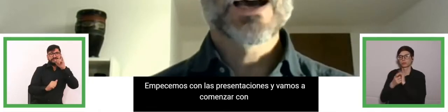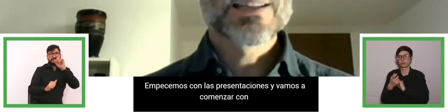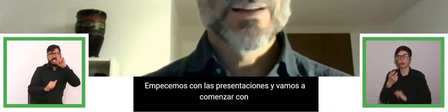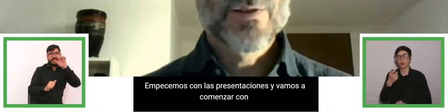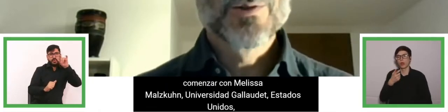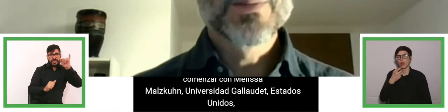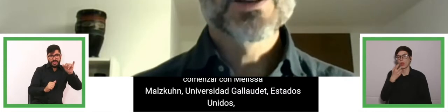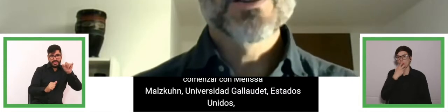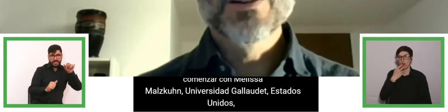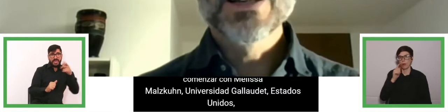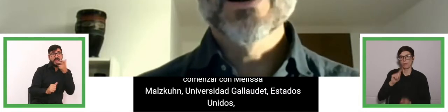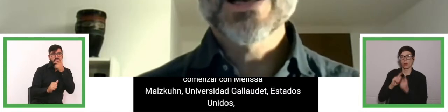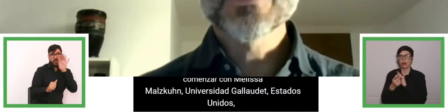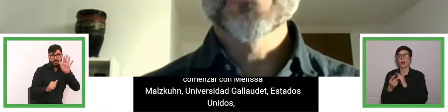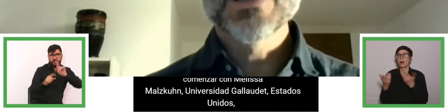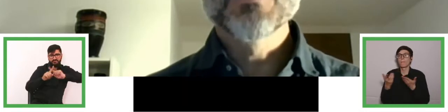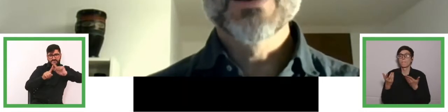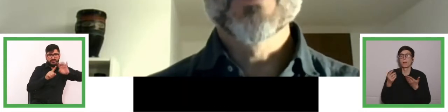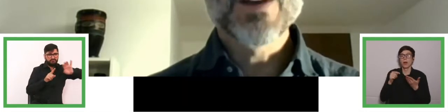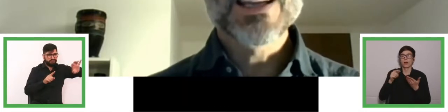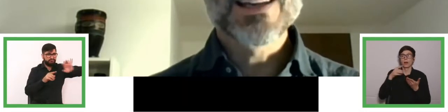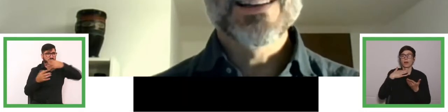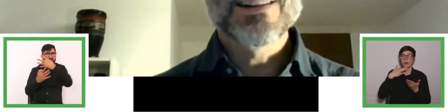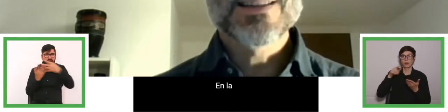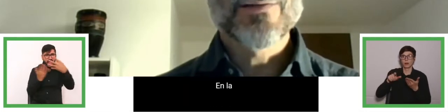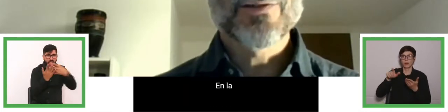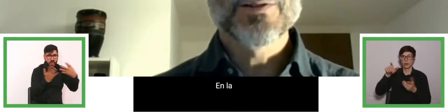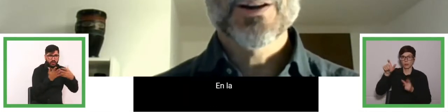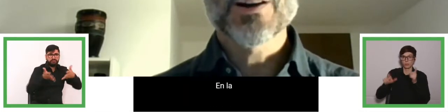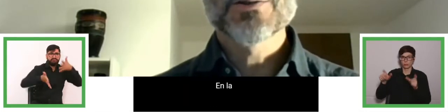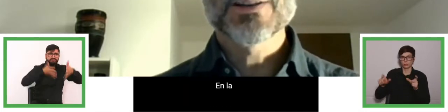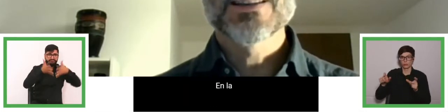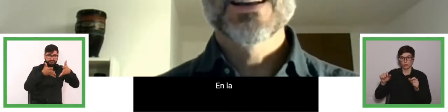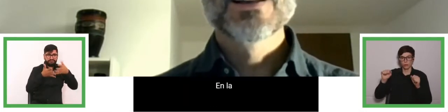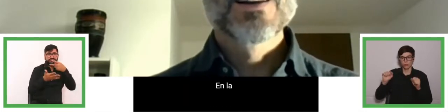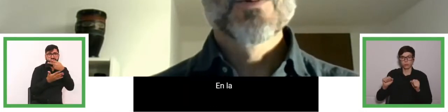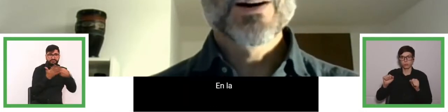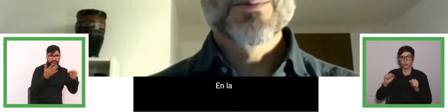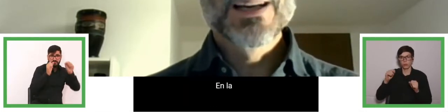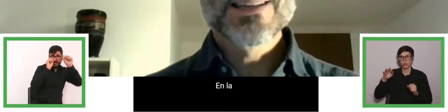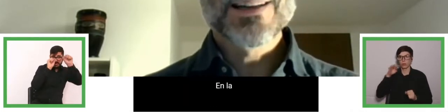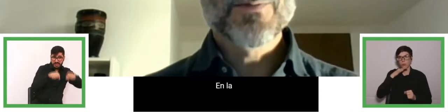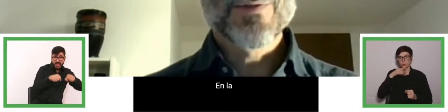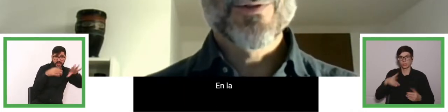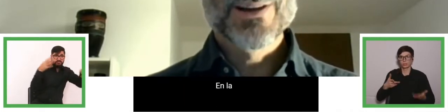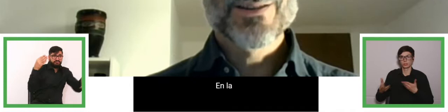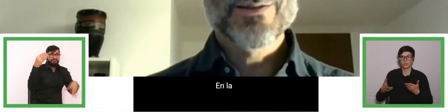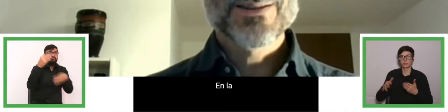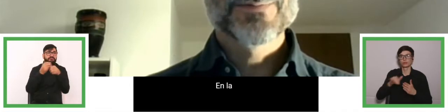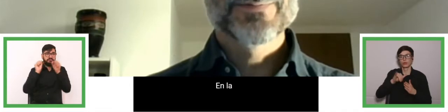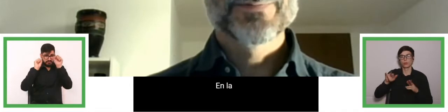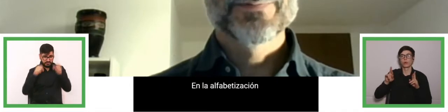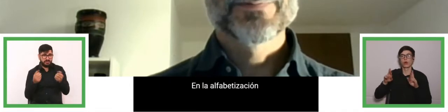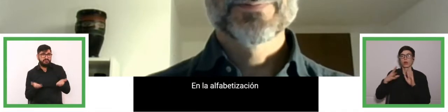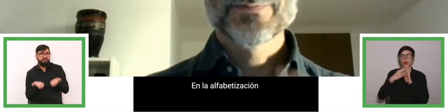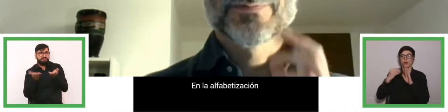which, as Nevgu mentioned earlier, has already been replicated in several countries. Welcome, Melissa, the floor is